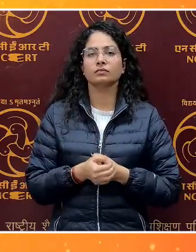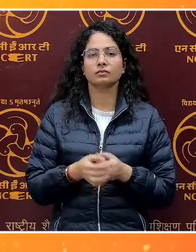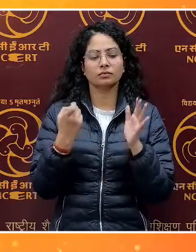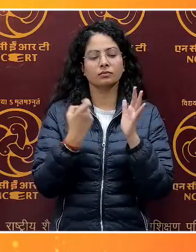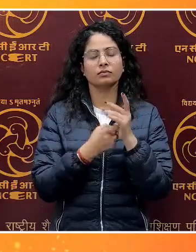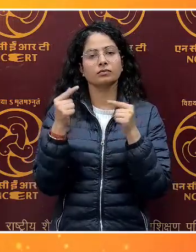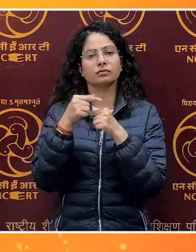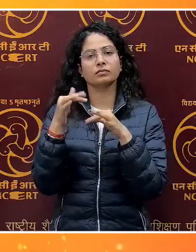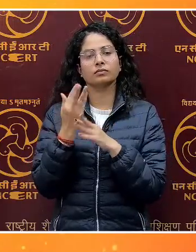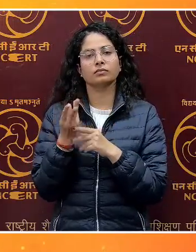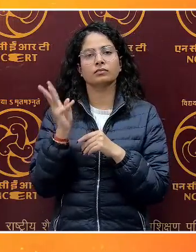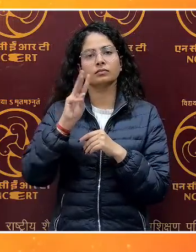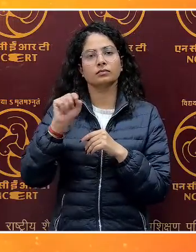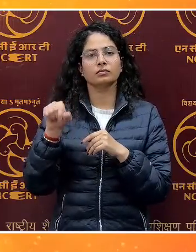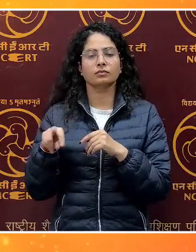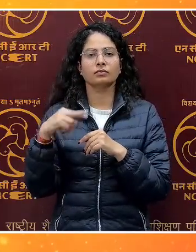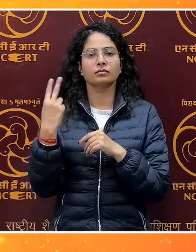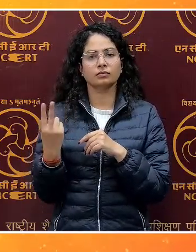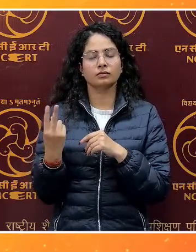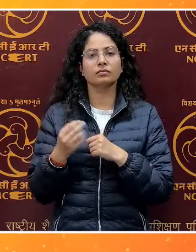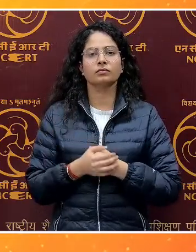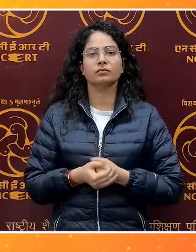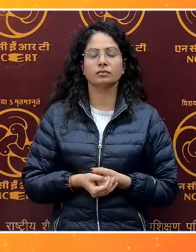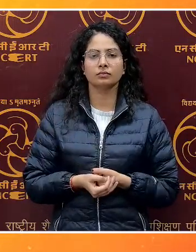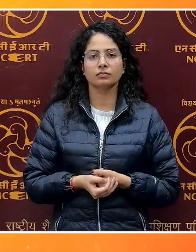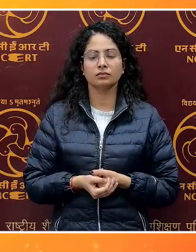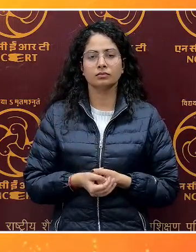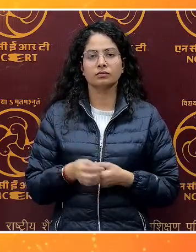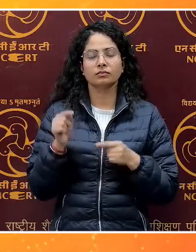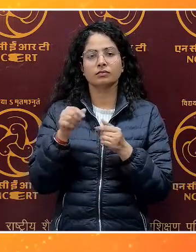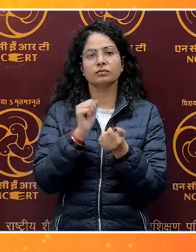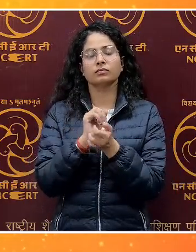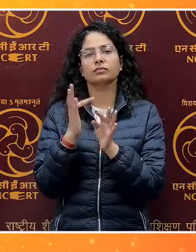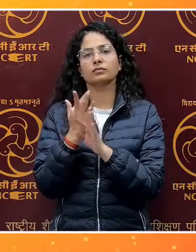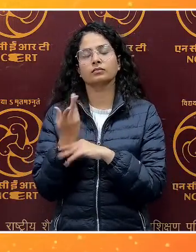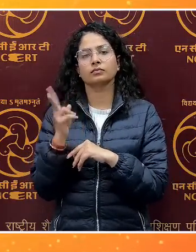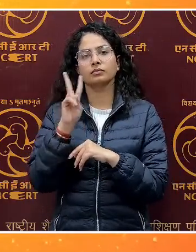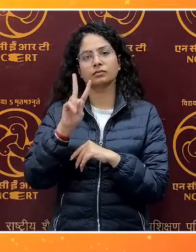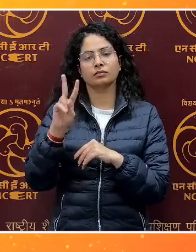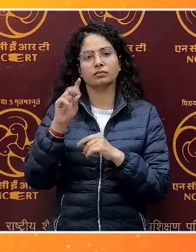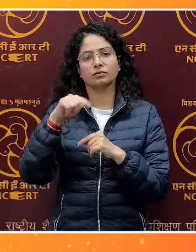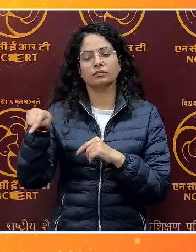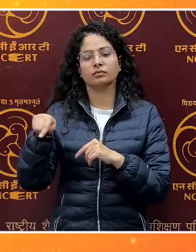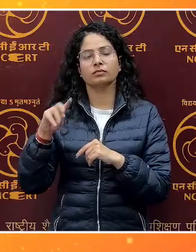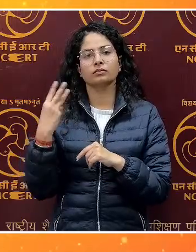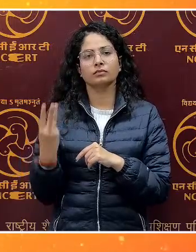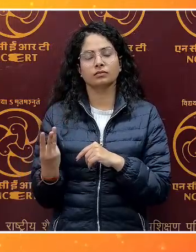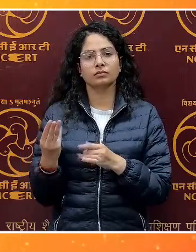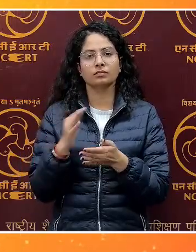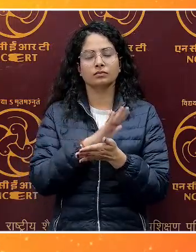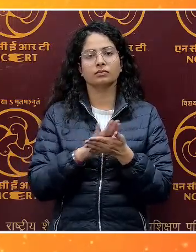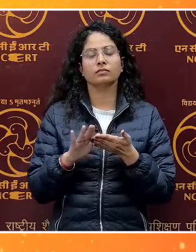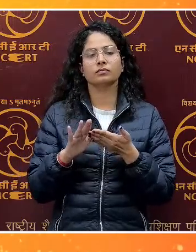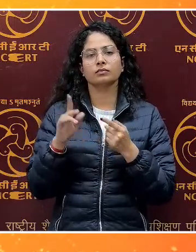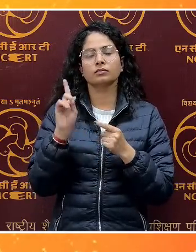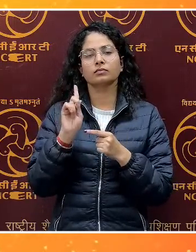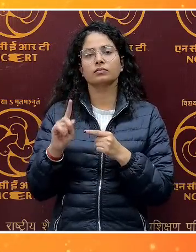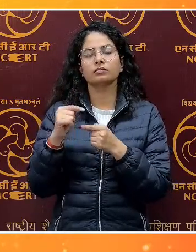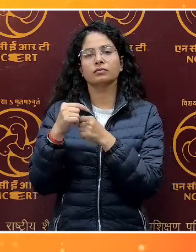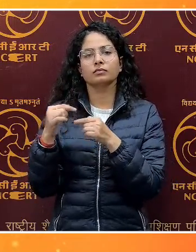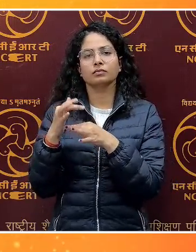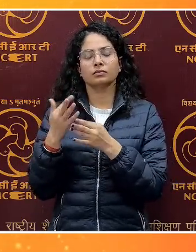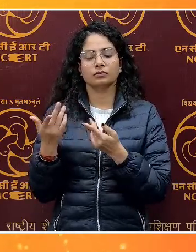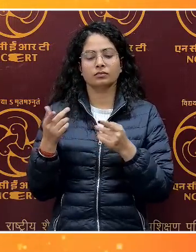radius as 3 upon 2, diameter was 3, and this becomes 2 upon 3. h1 is the height of the